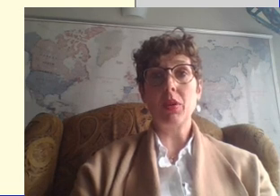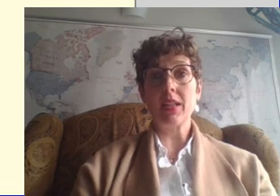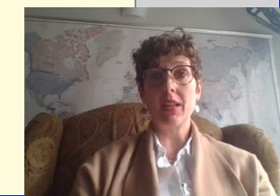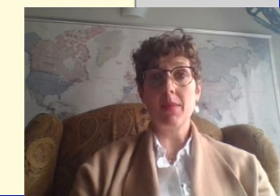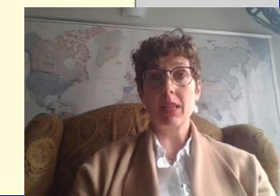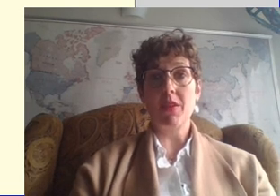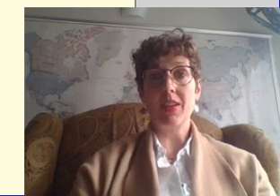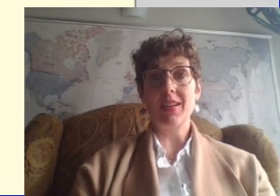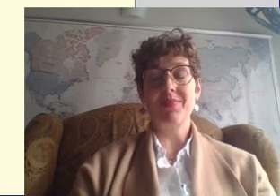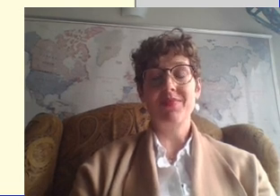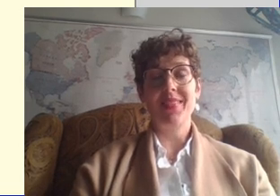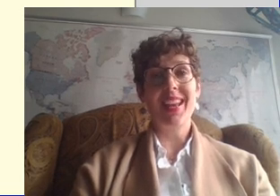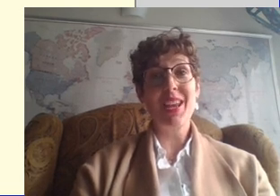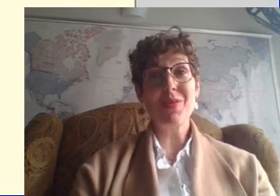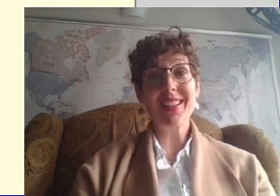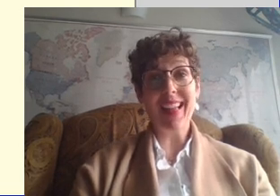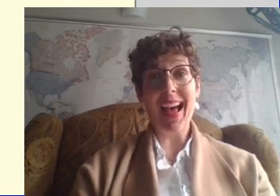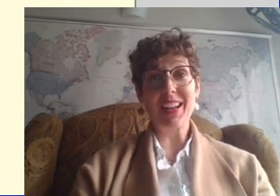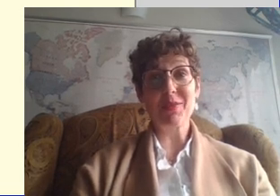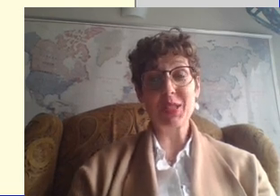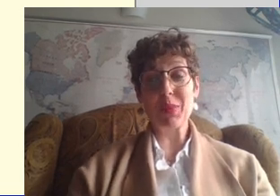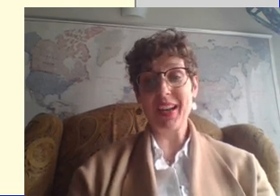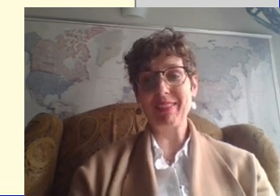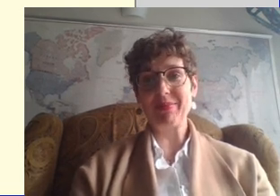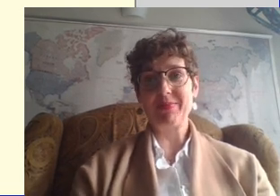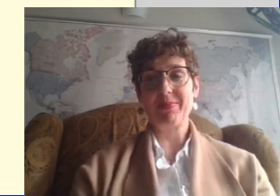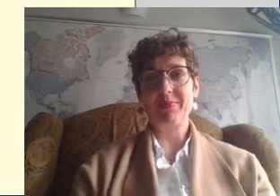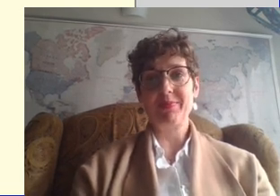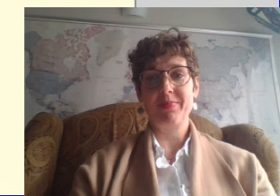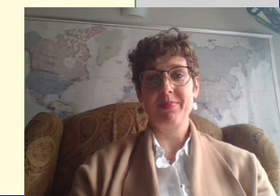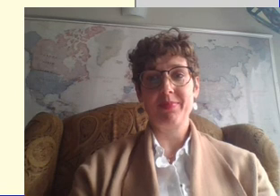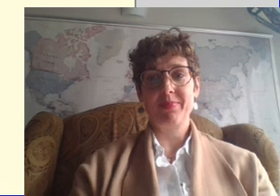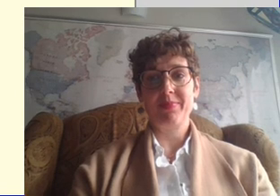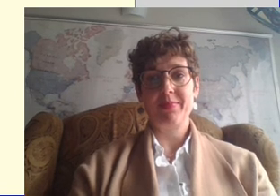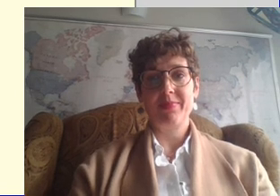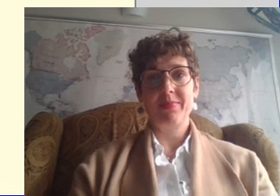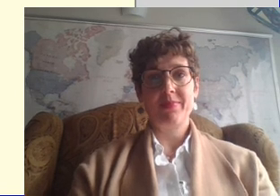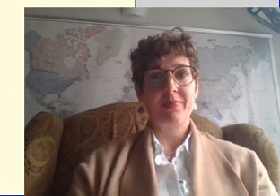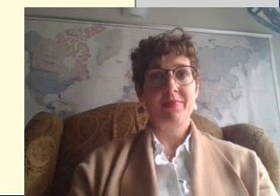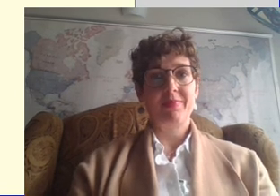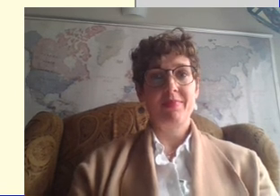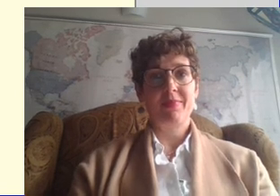began to pull it to the baseball field. He was glad it was spring.